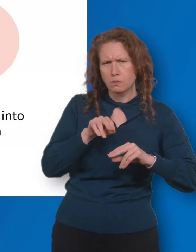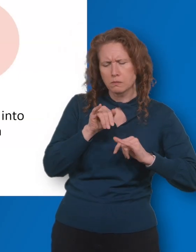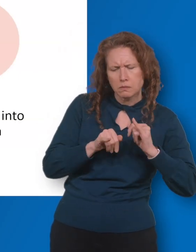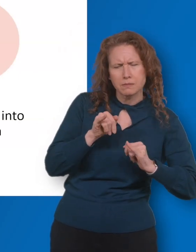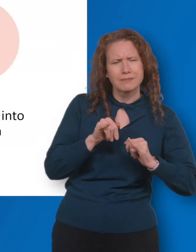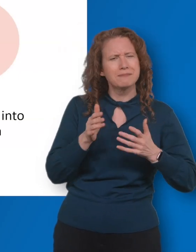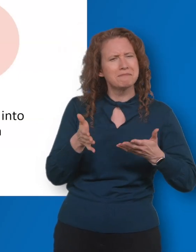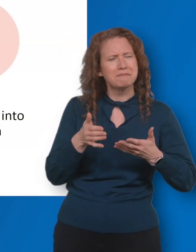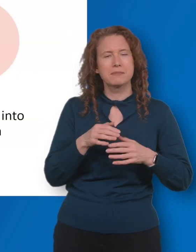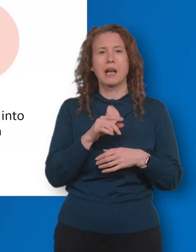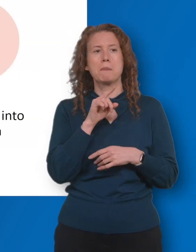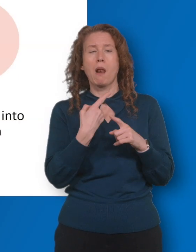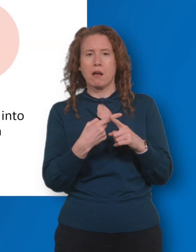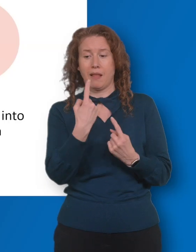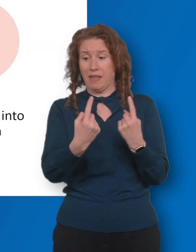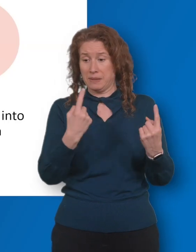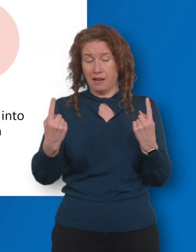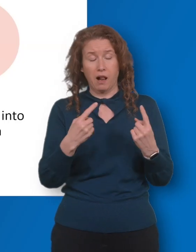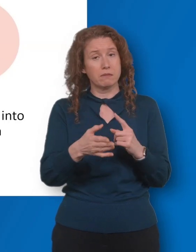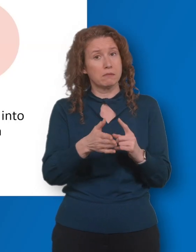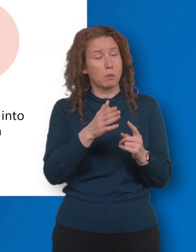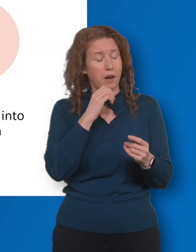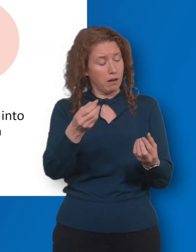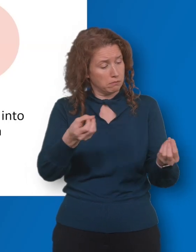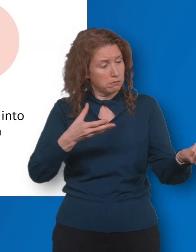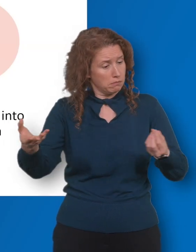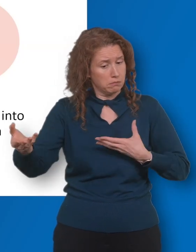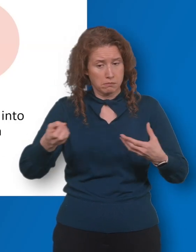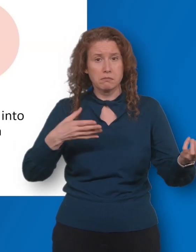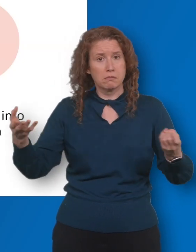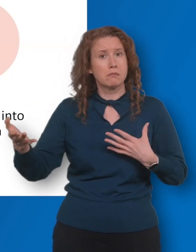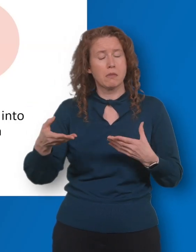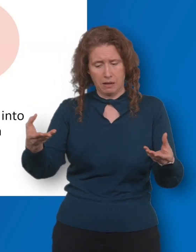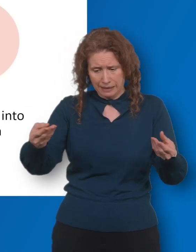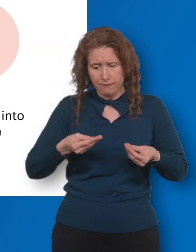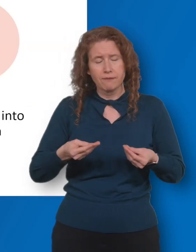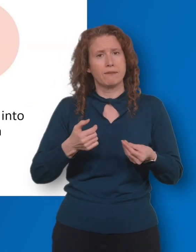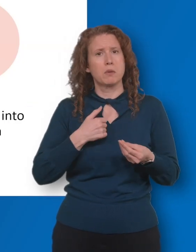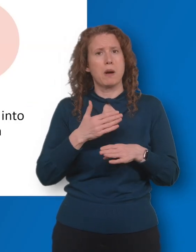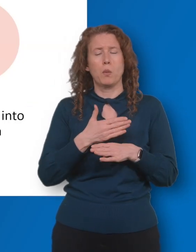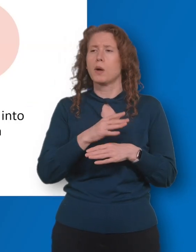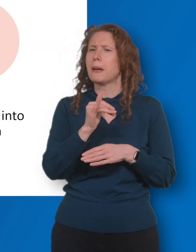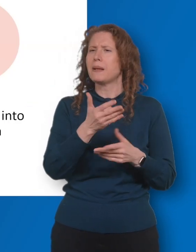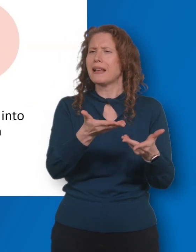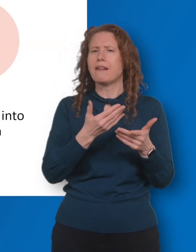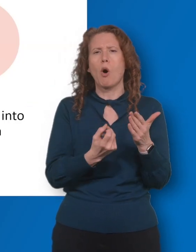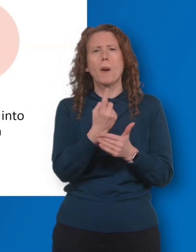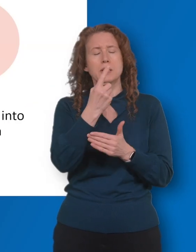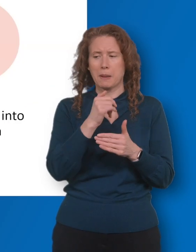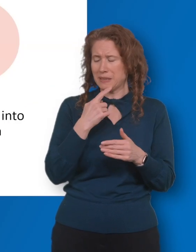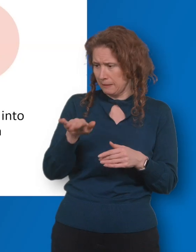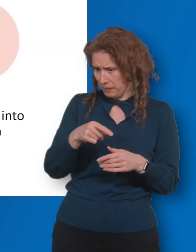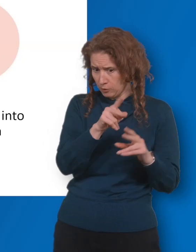have direct input into our research. So sometimes they bring opportunities to us, neglected topics